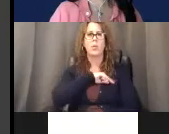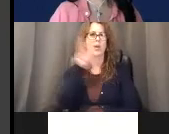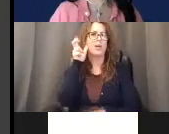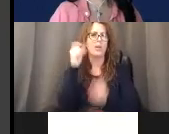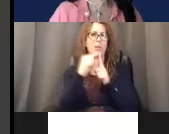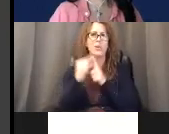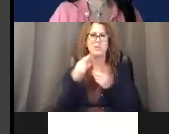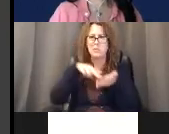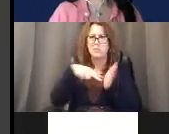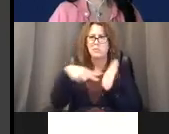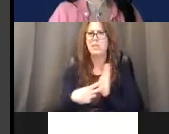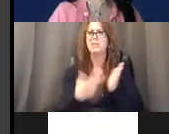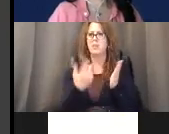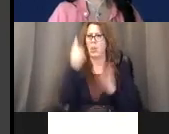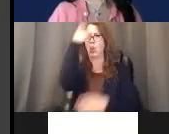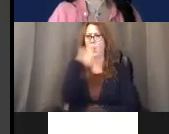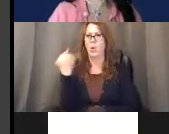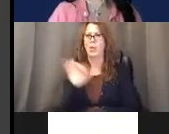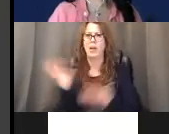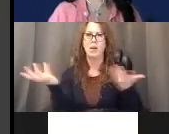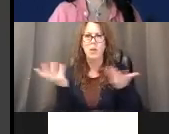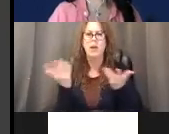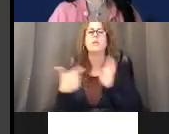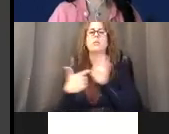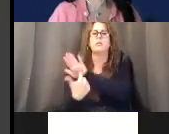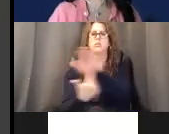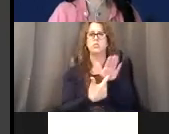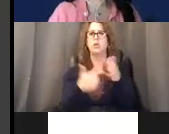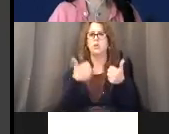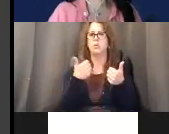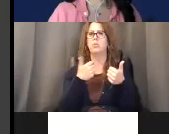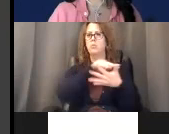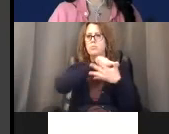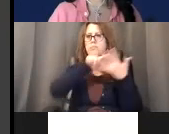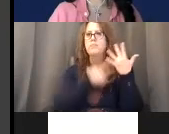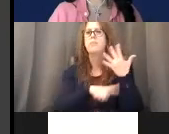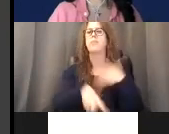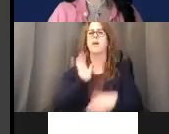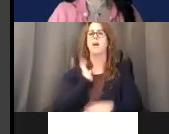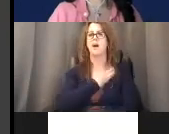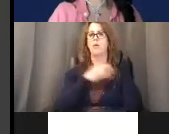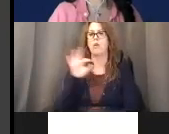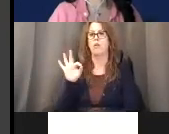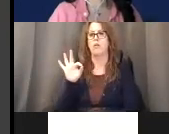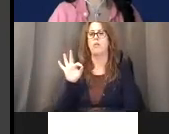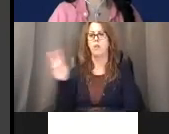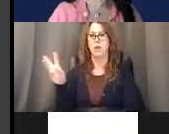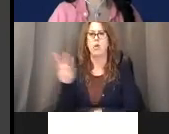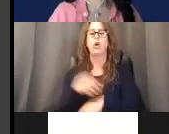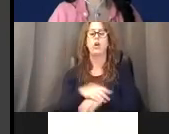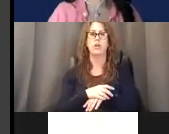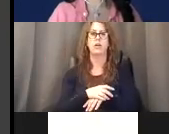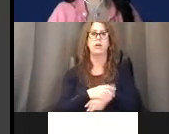do you operationalize that? So kind of to give you some of our walk and what our framework is and how we got to that point. And then spend a little bit of time on